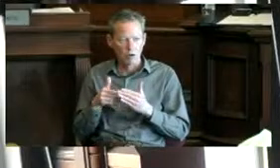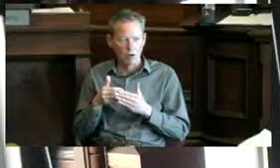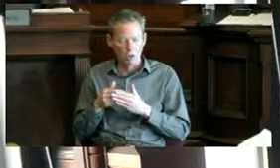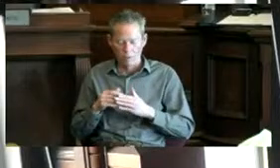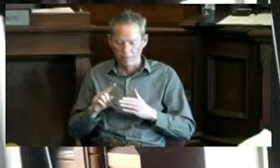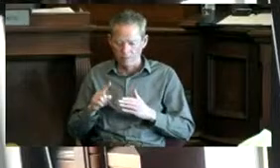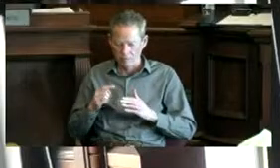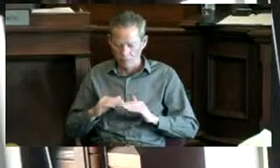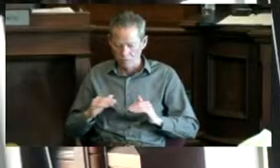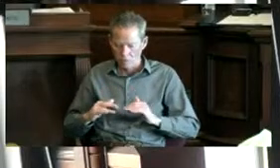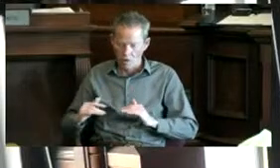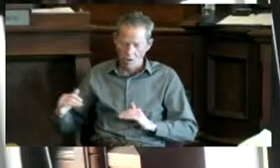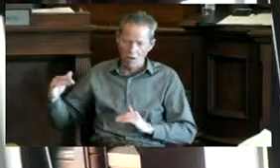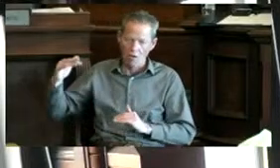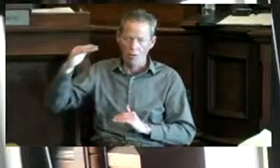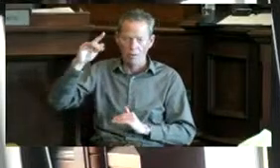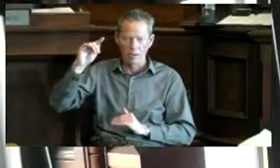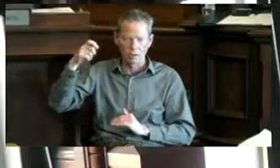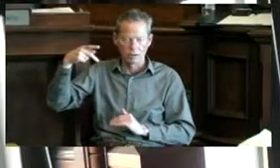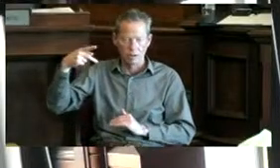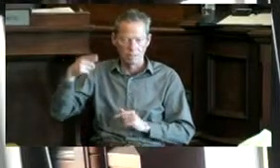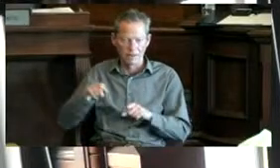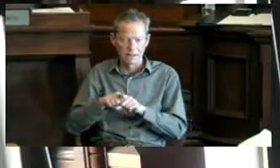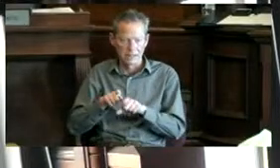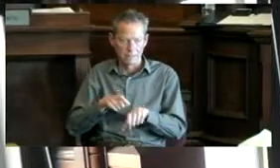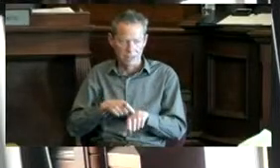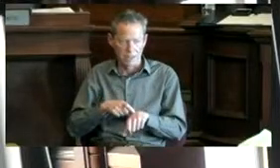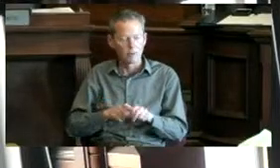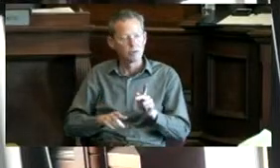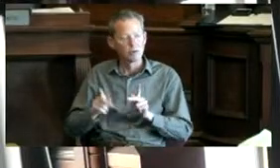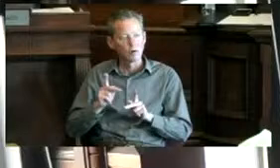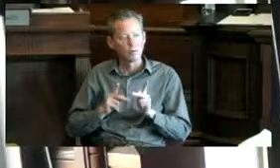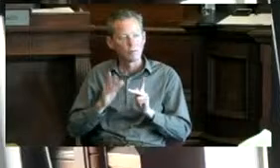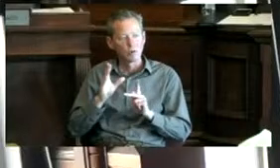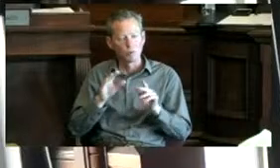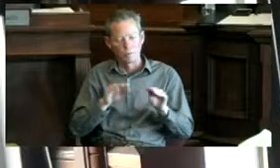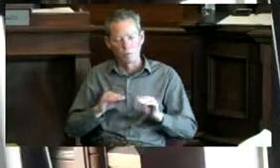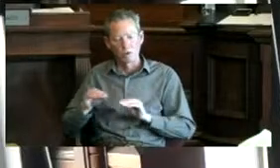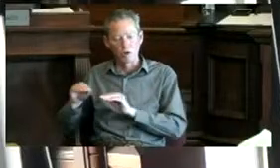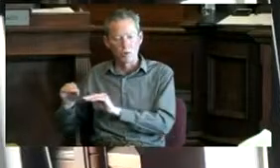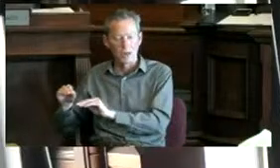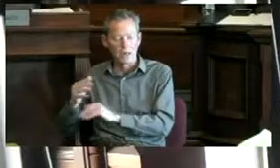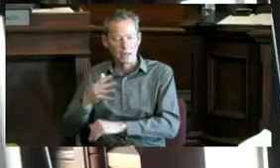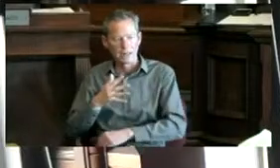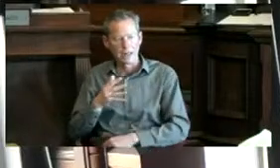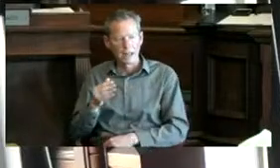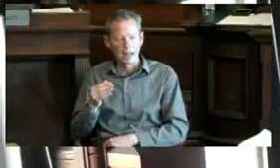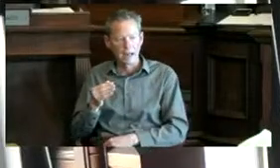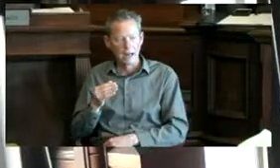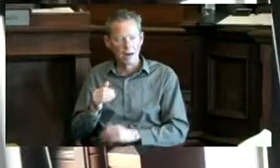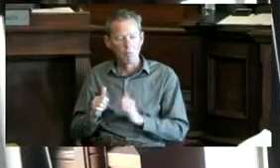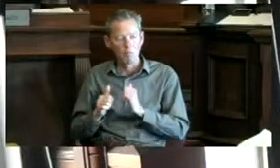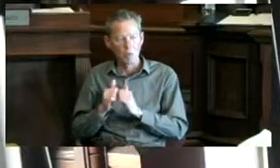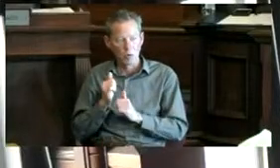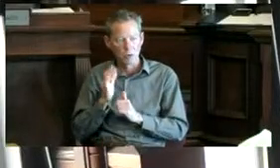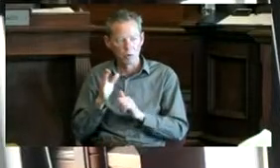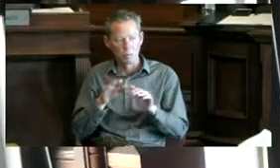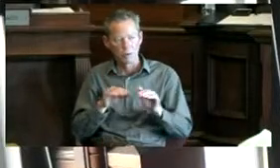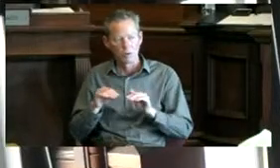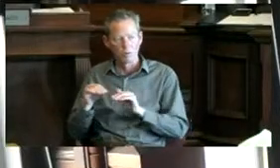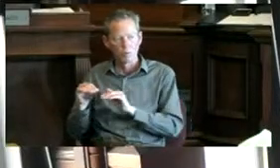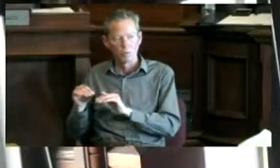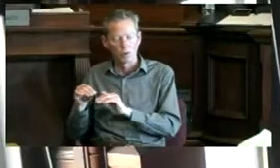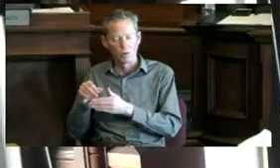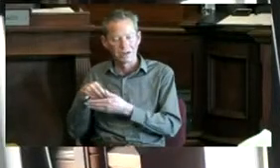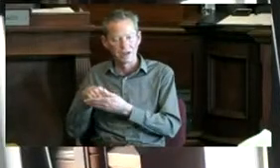from the first floor to the top floor at one time. So folks will be relocated, and for the most part will be